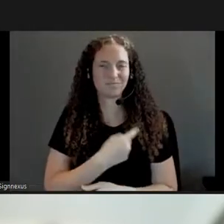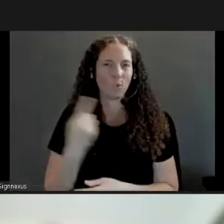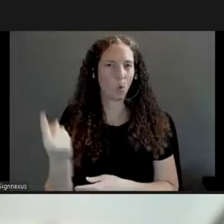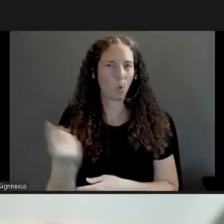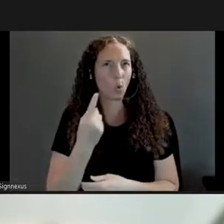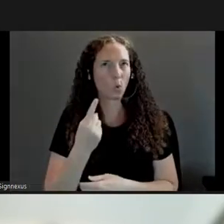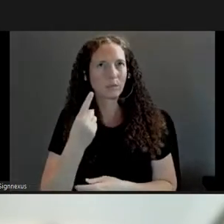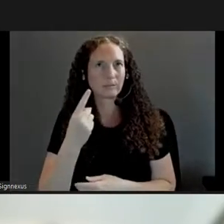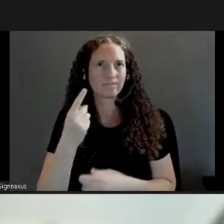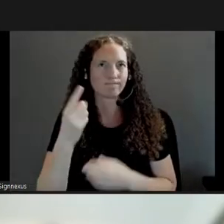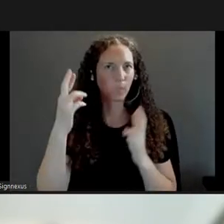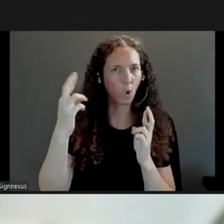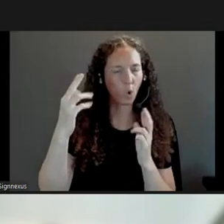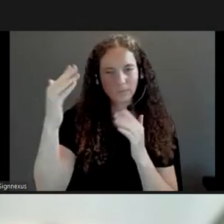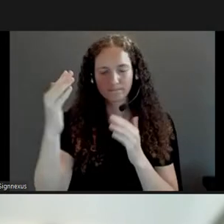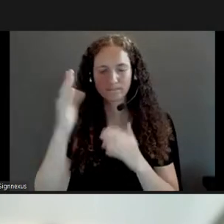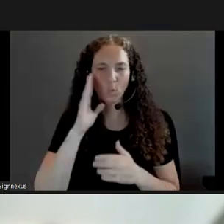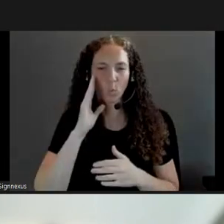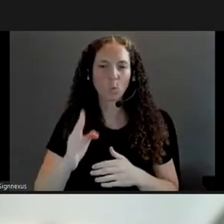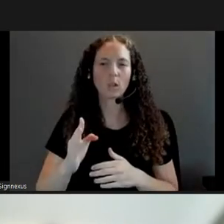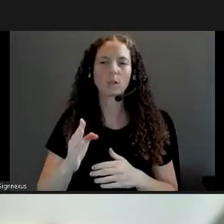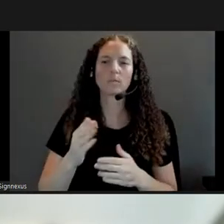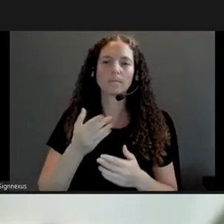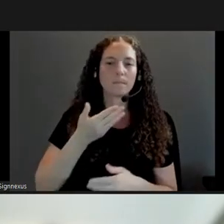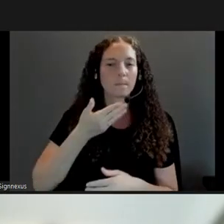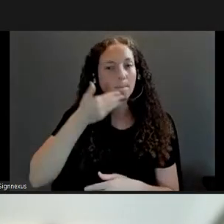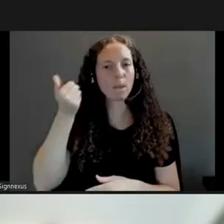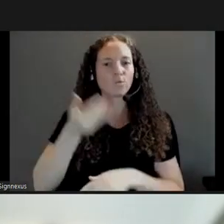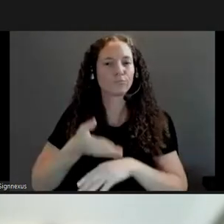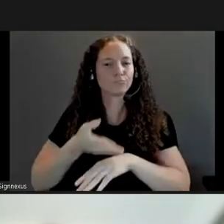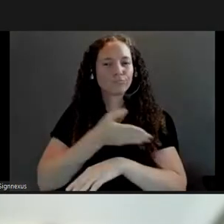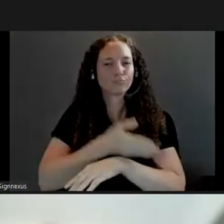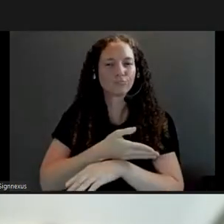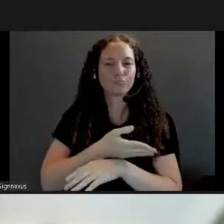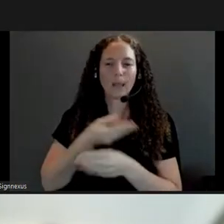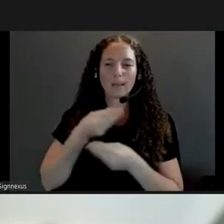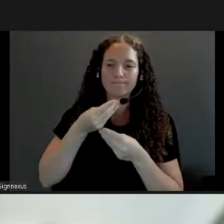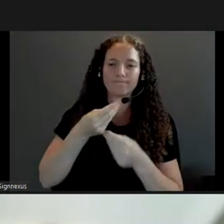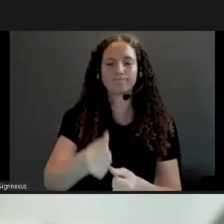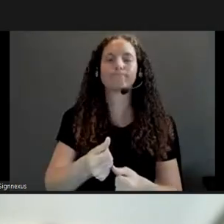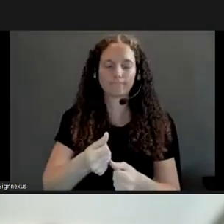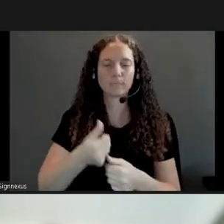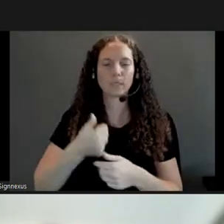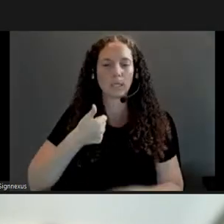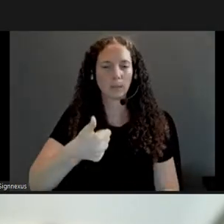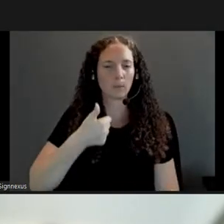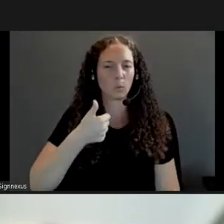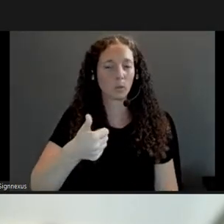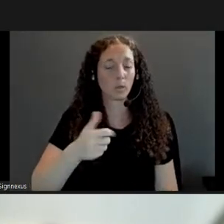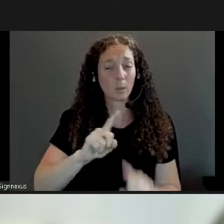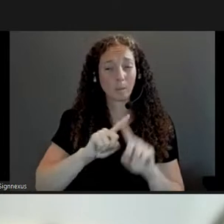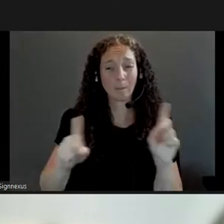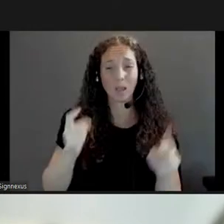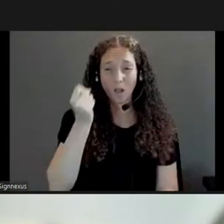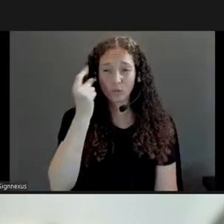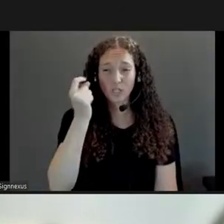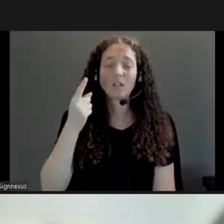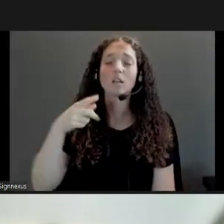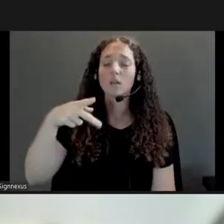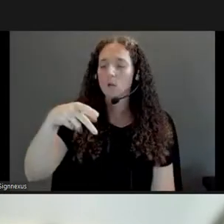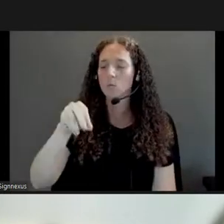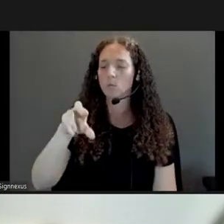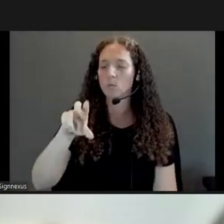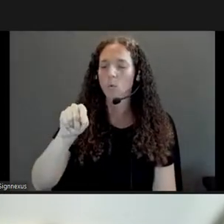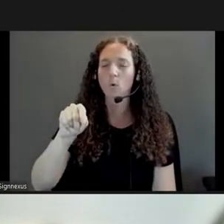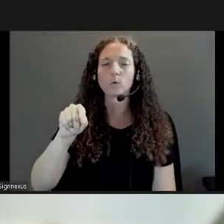commute. But the proposed schedule falls short of that promise for the Port Washington branch. But we still